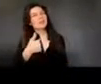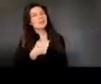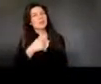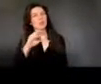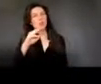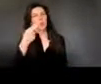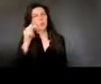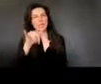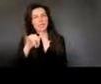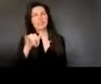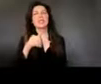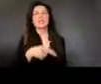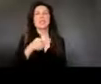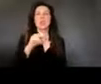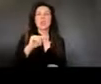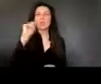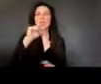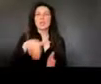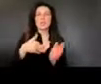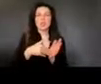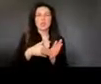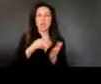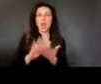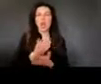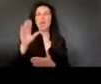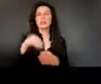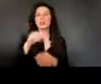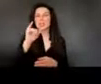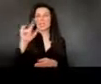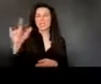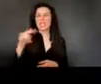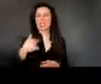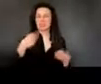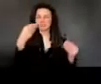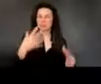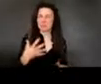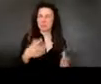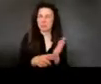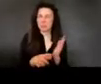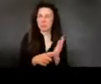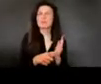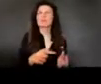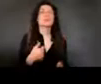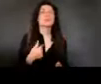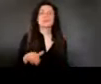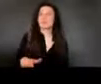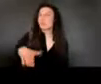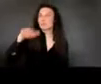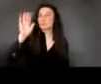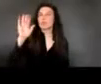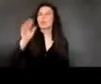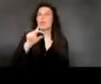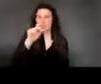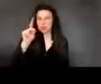professor of art at North Central College in Naperville, Illinois. I'm originally from suburban